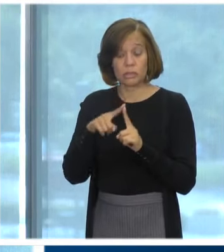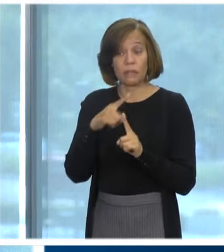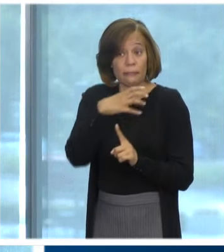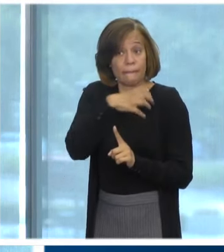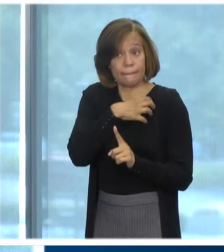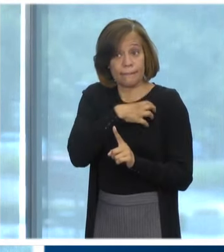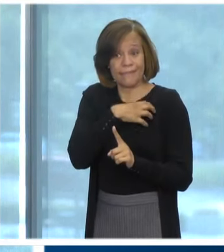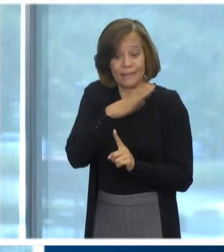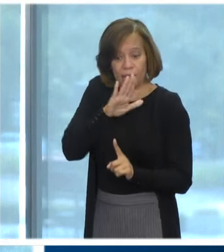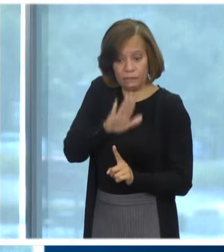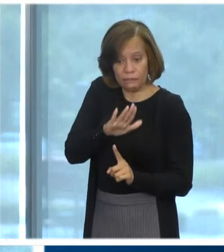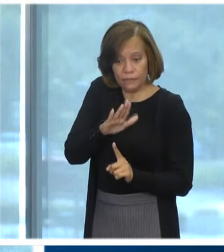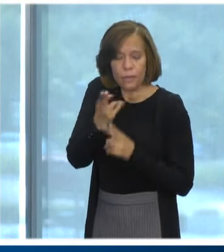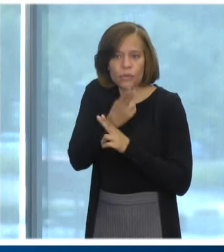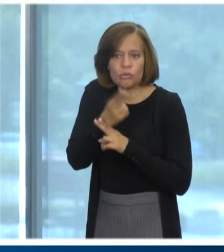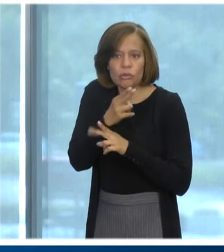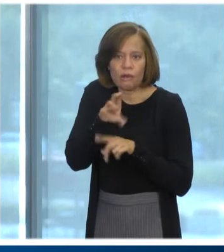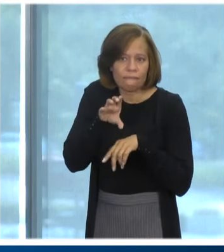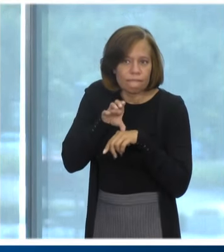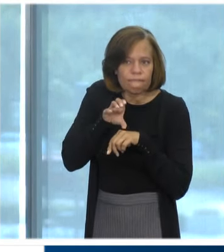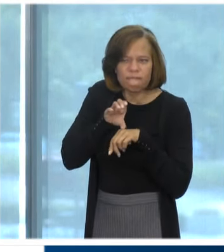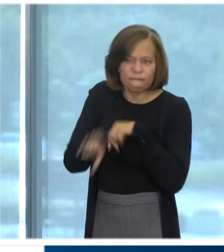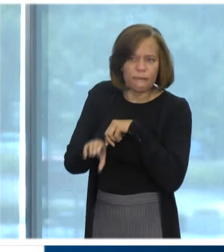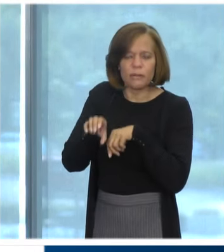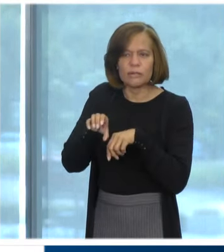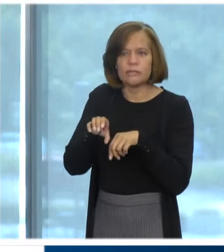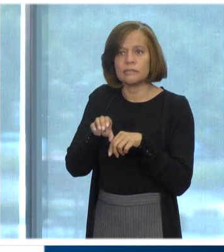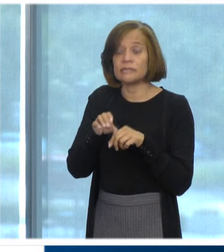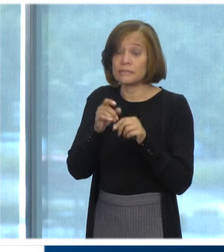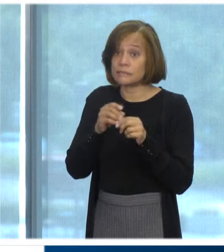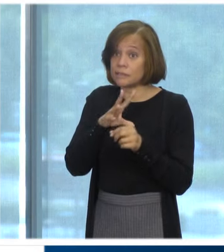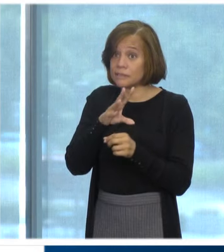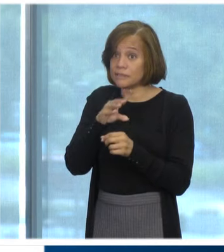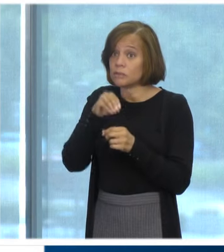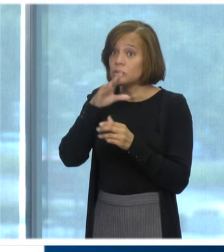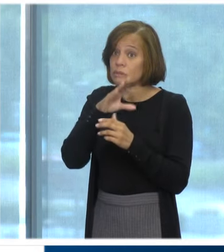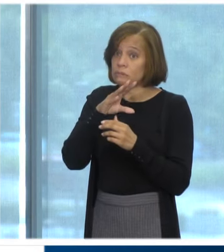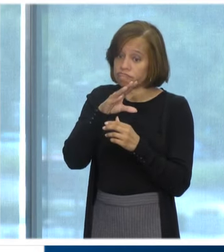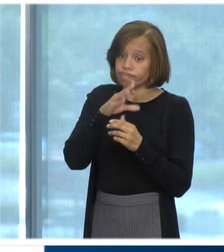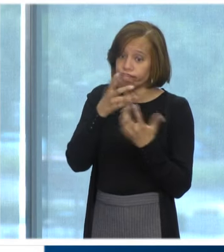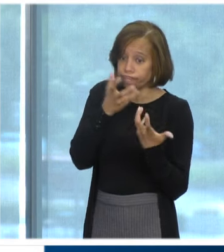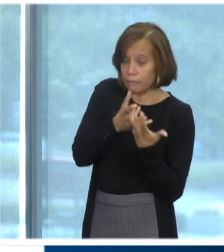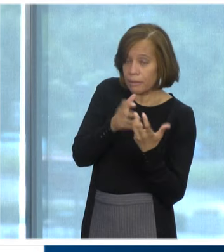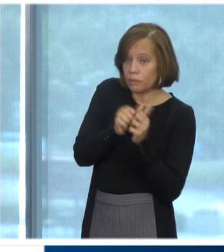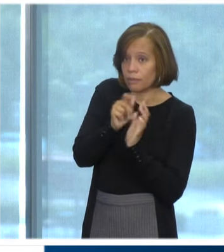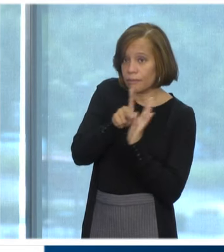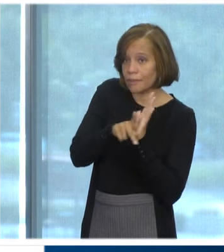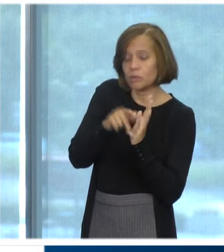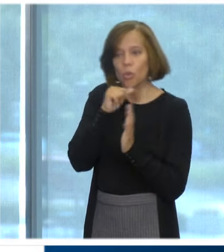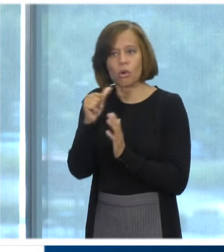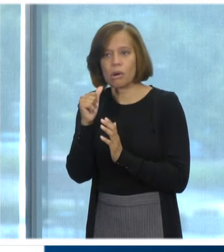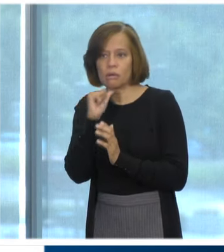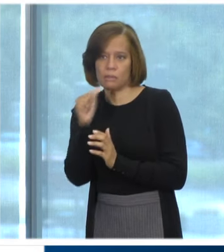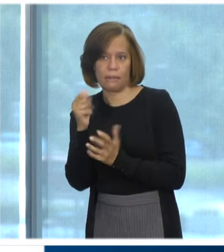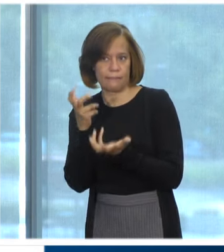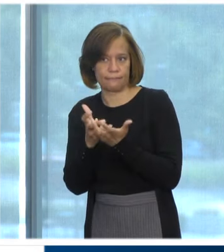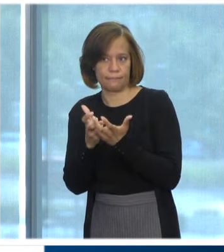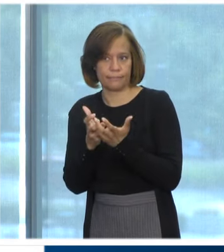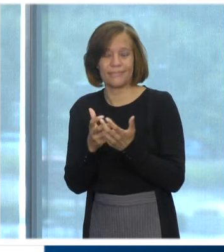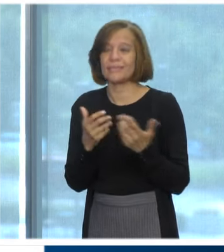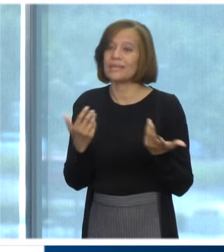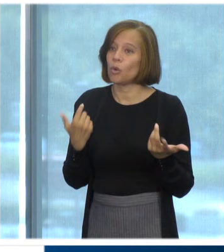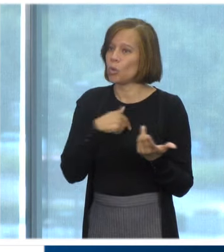or outside of CPD's policies or directives. In evaluating this, Baker was limited, and we were limited